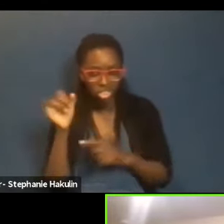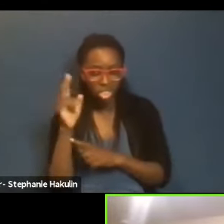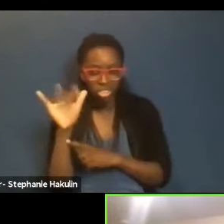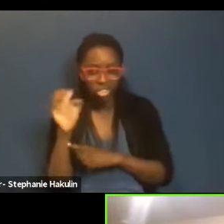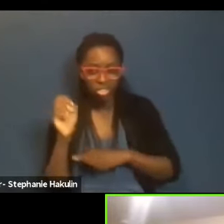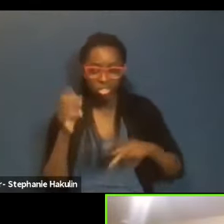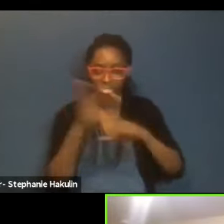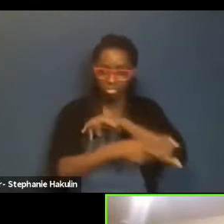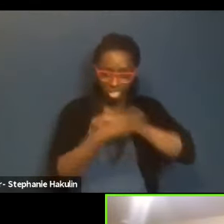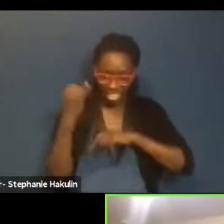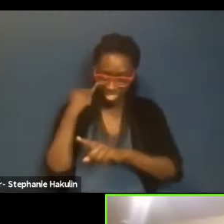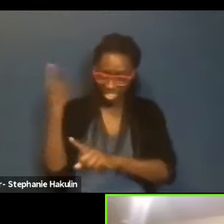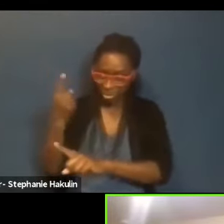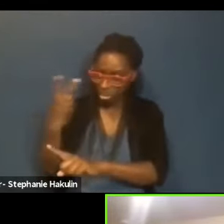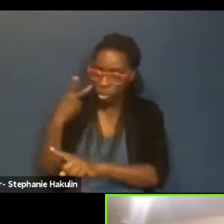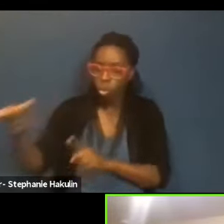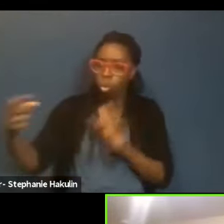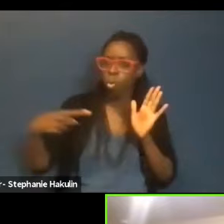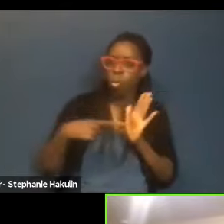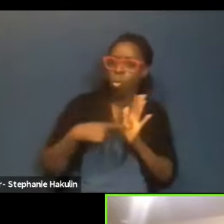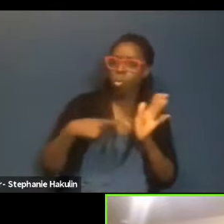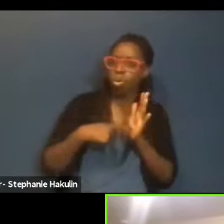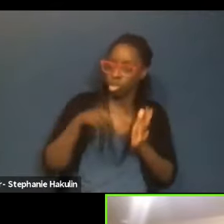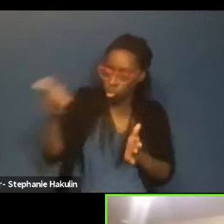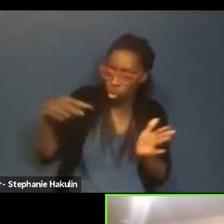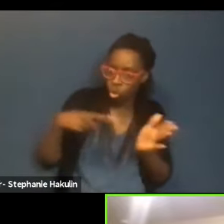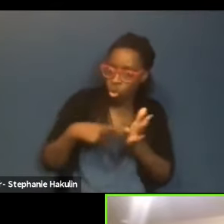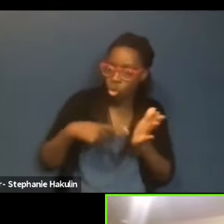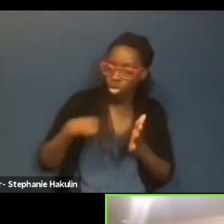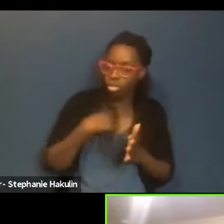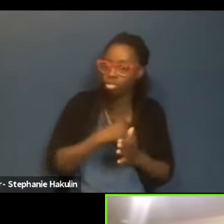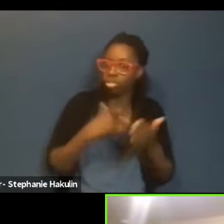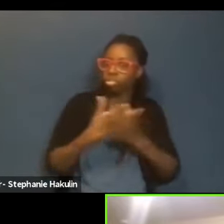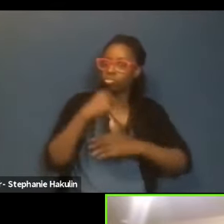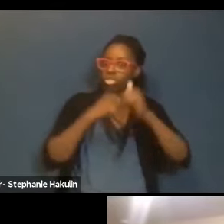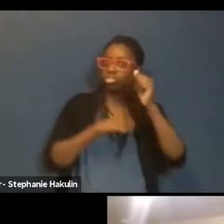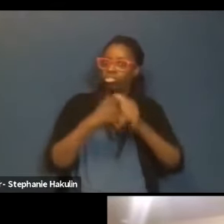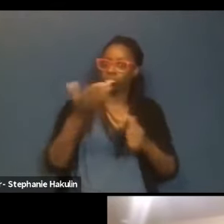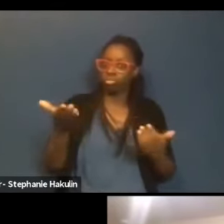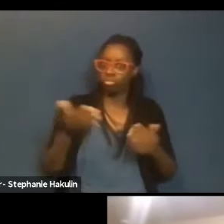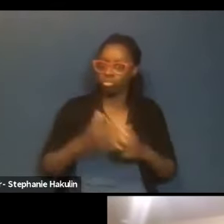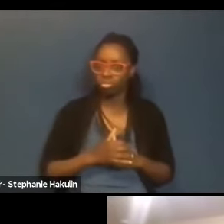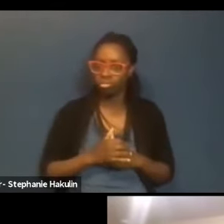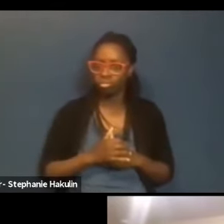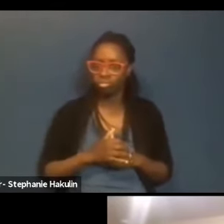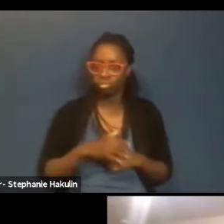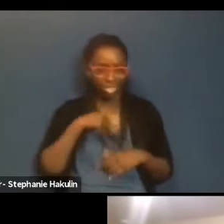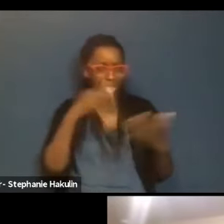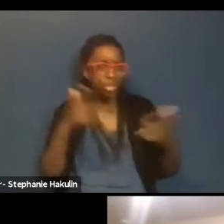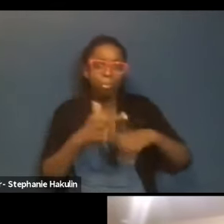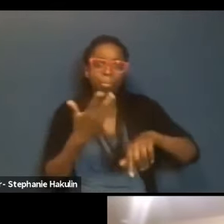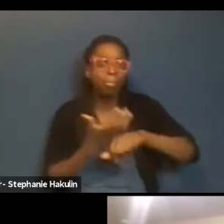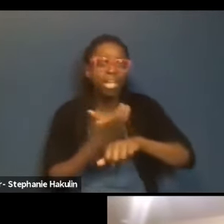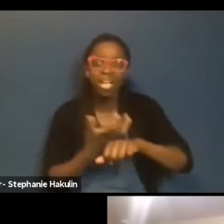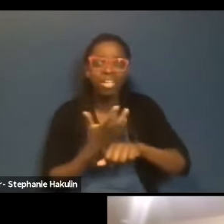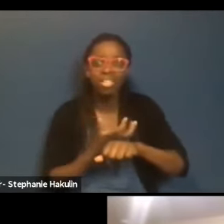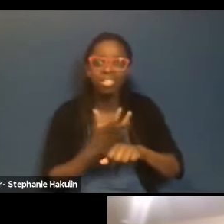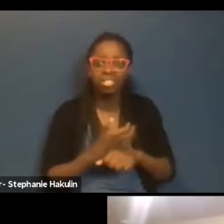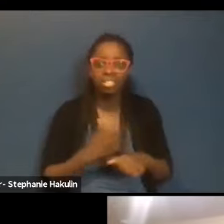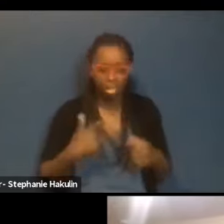You owe us a new structure. I am not here to beg for it. I am here to collect.